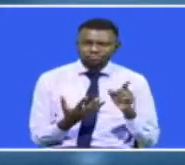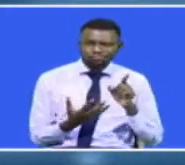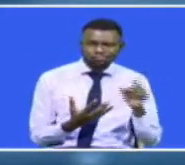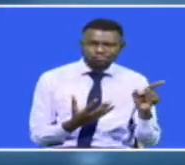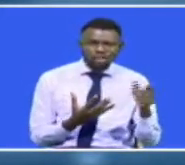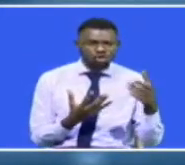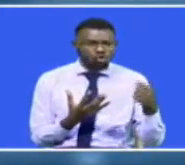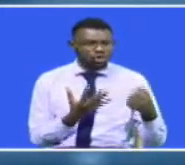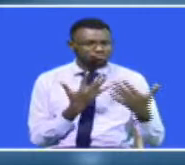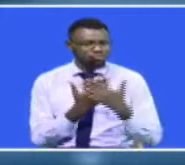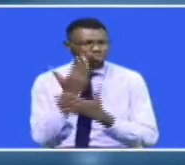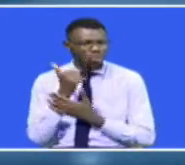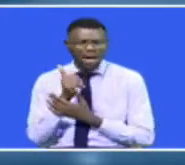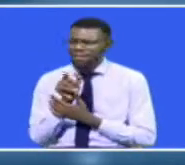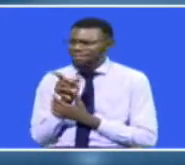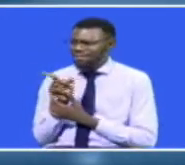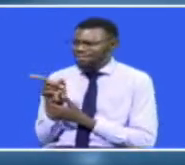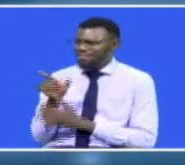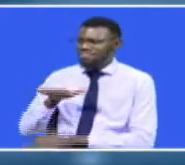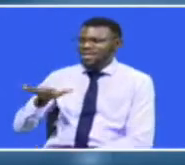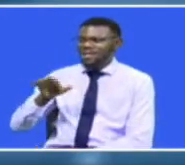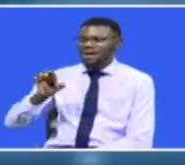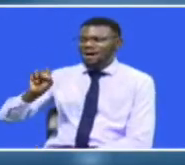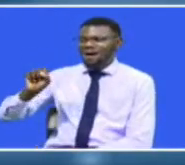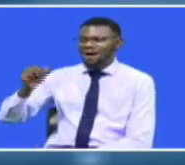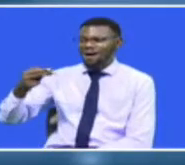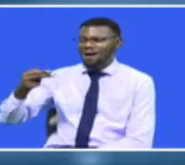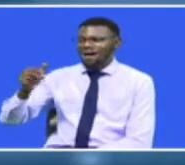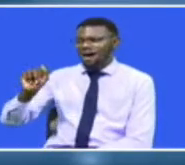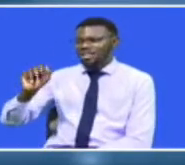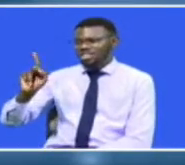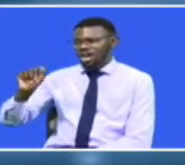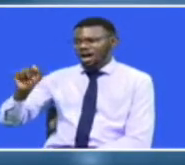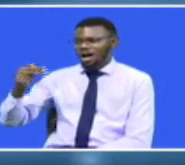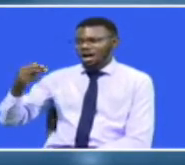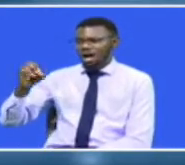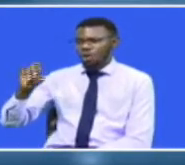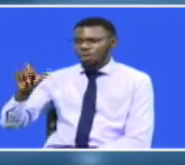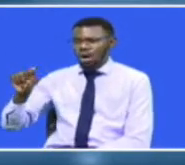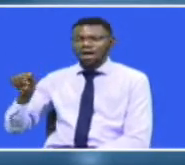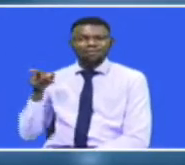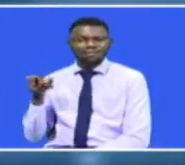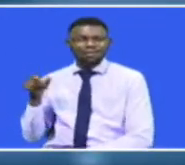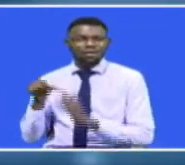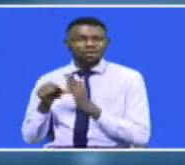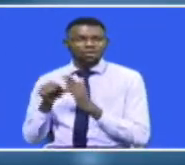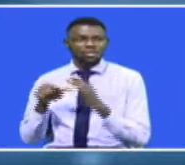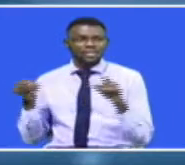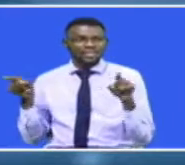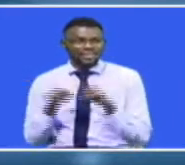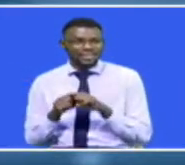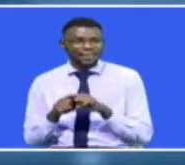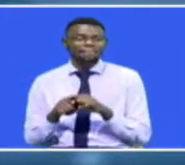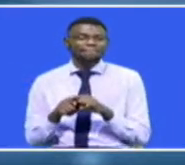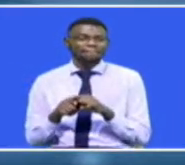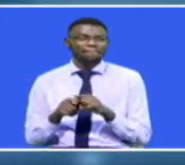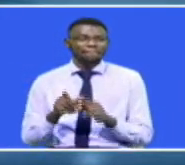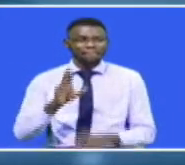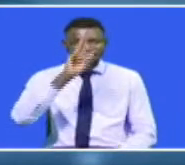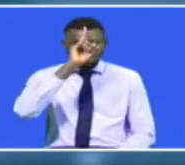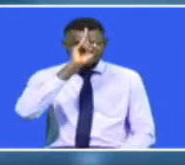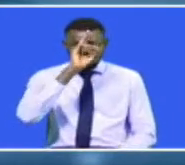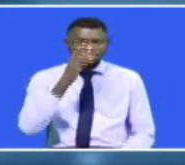of the Shakahola killings. This as police in Bungoma raided a church bearing the name of Pastor Ezekiel Odero's